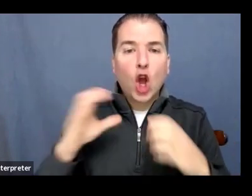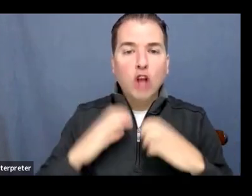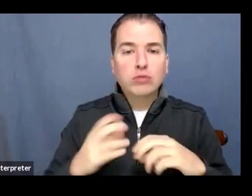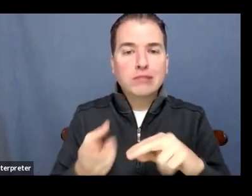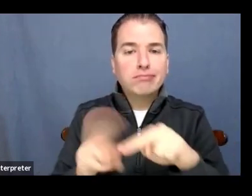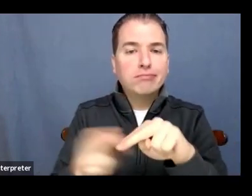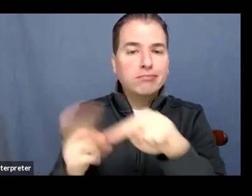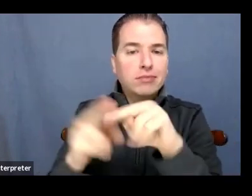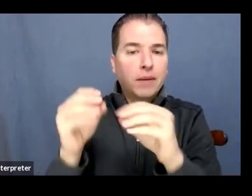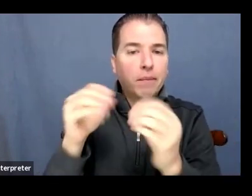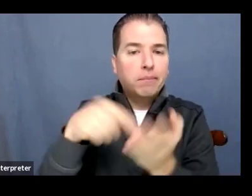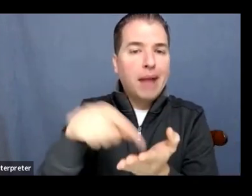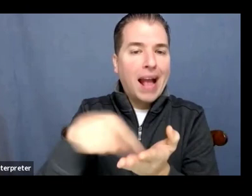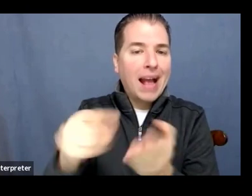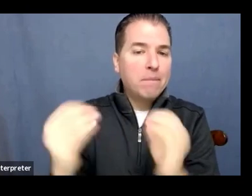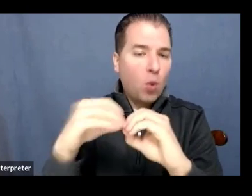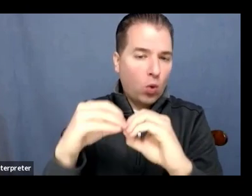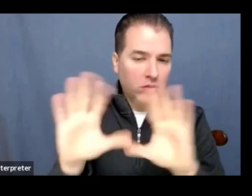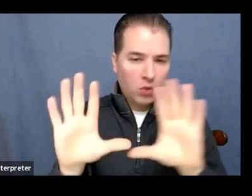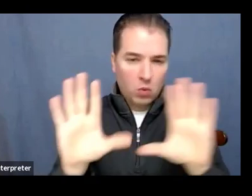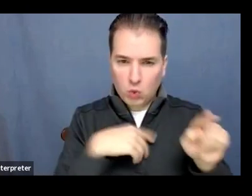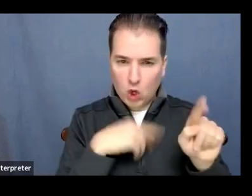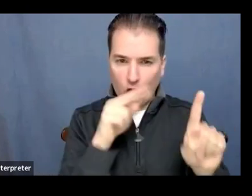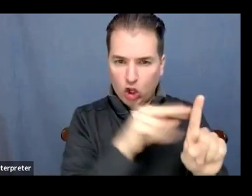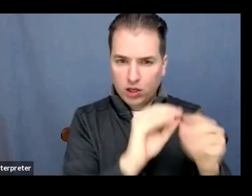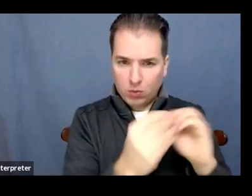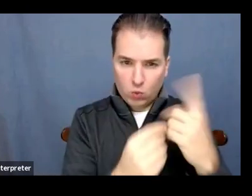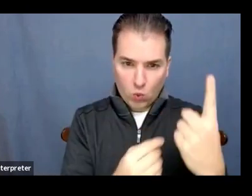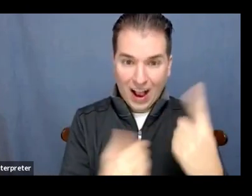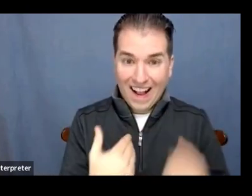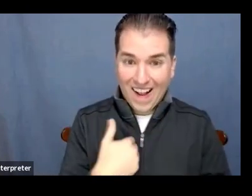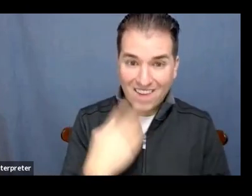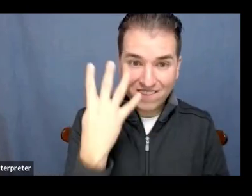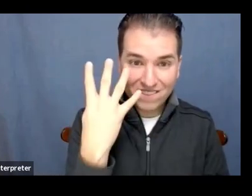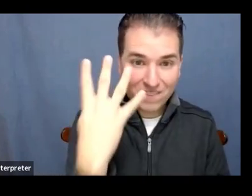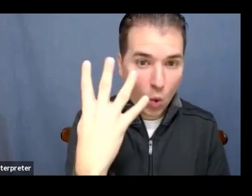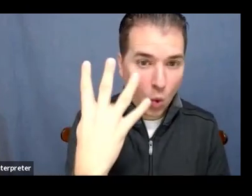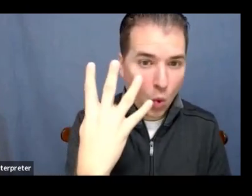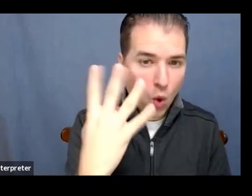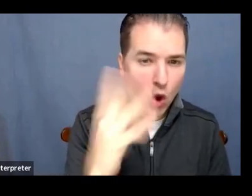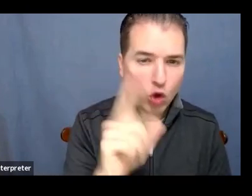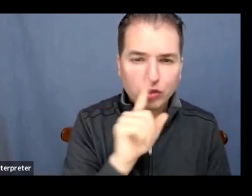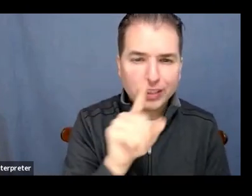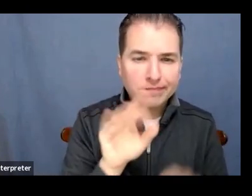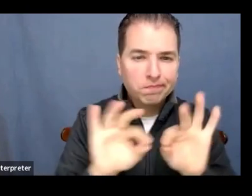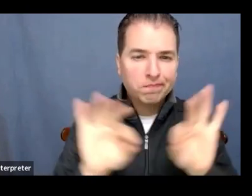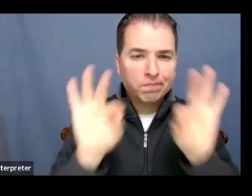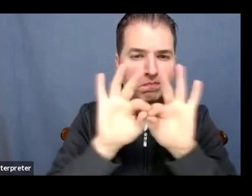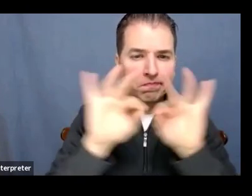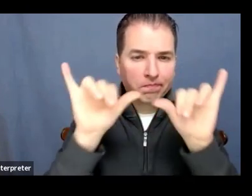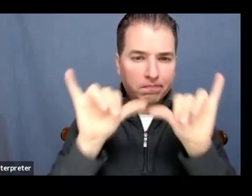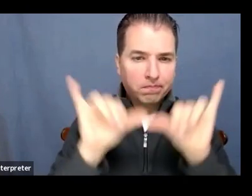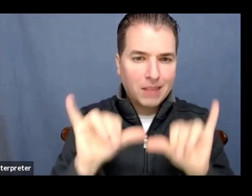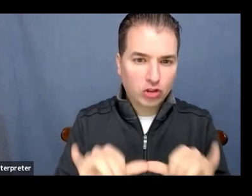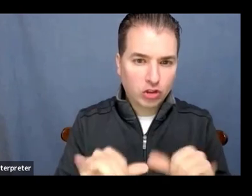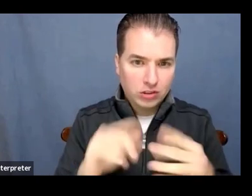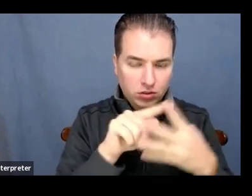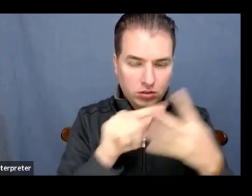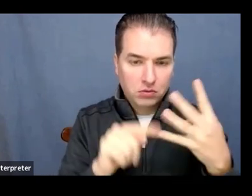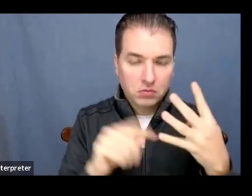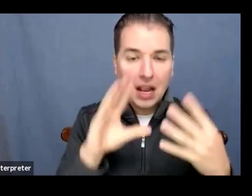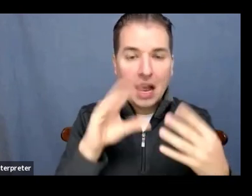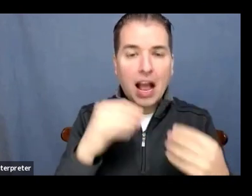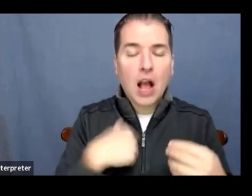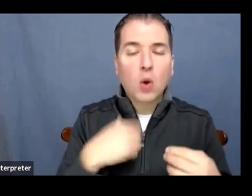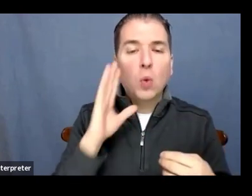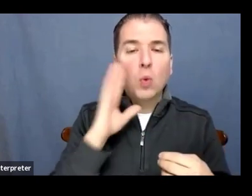So digging into the metrics, there's basically 4 key metrics that we'll talk about, and we're going to use averages, right? Because some customers